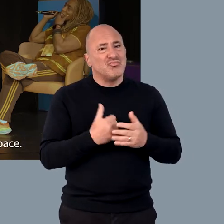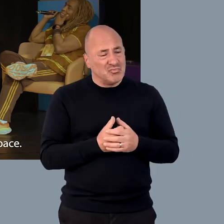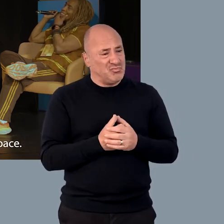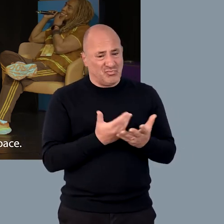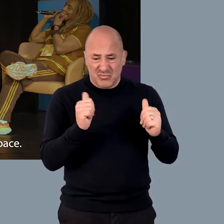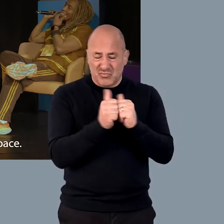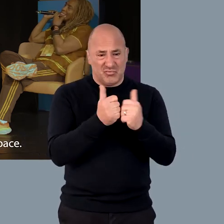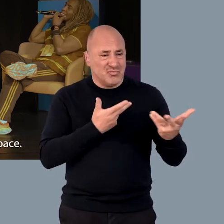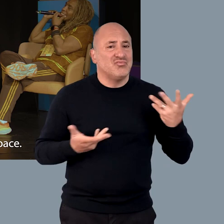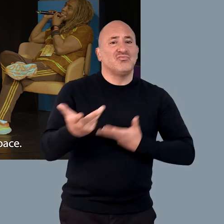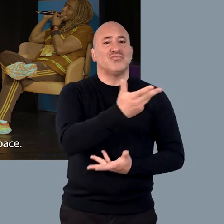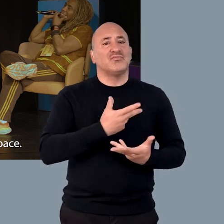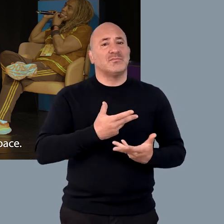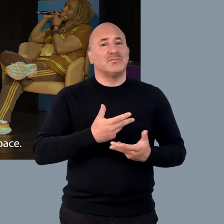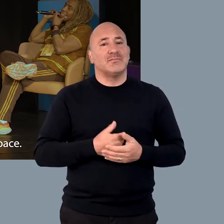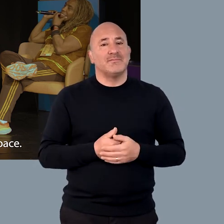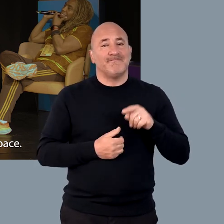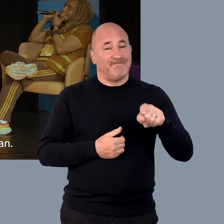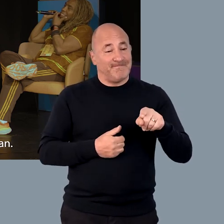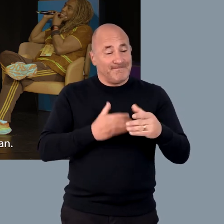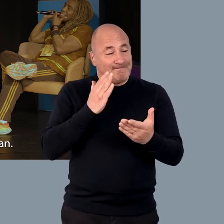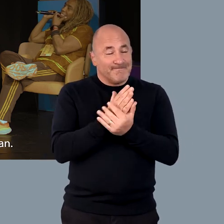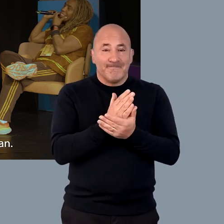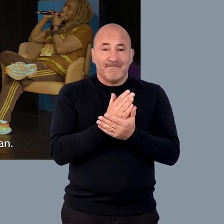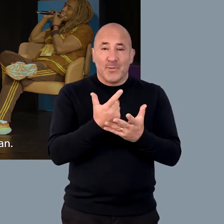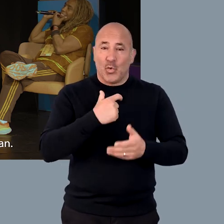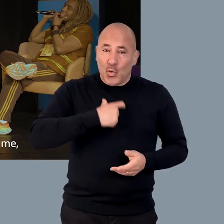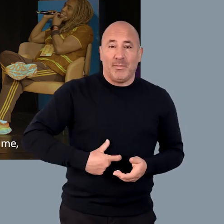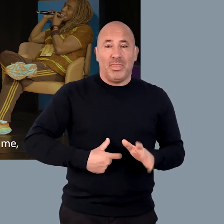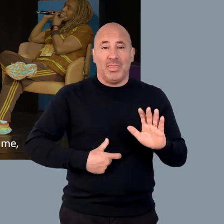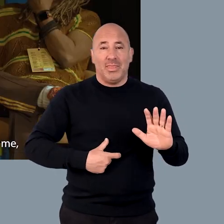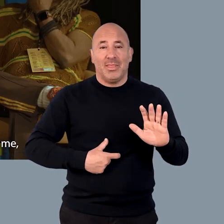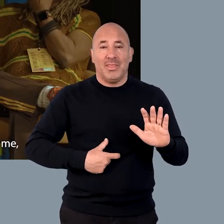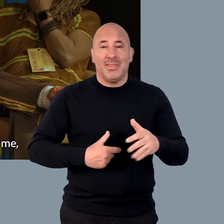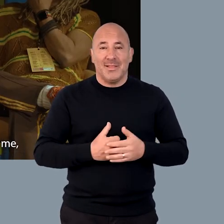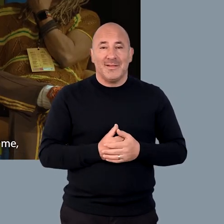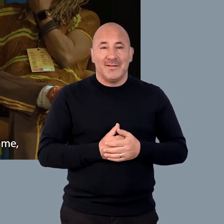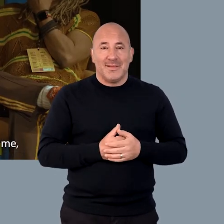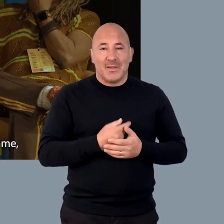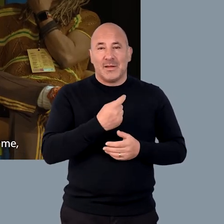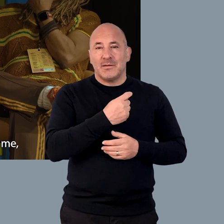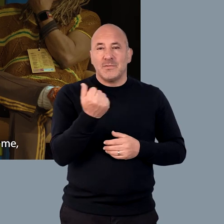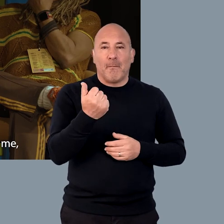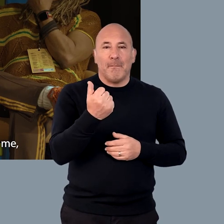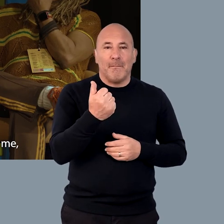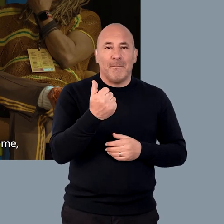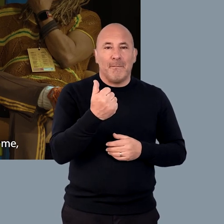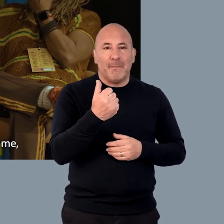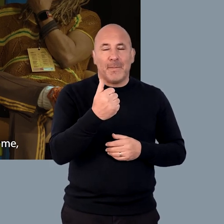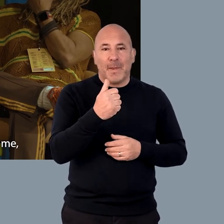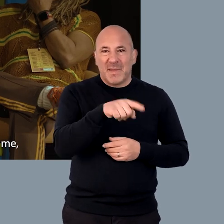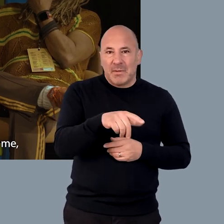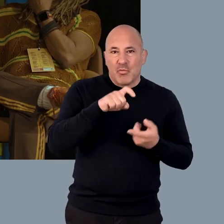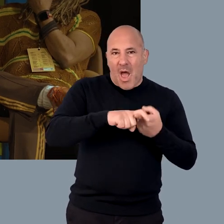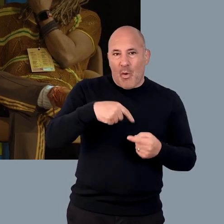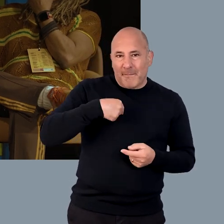safe and to be able to get the most from that space and sometimes, you know, it's very human things like I've got, you know, some little people